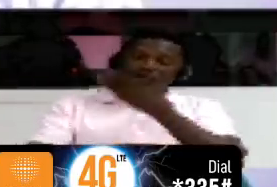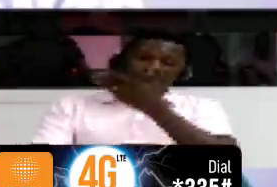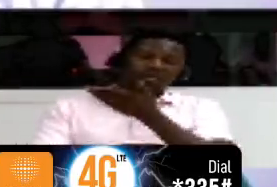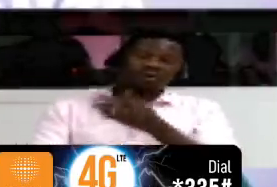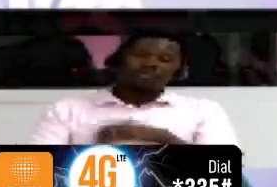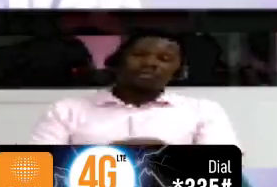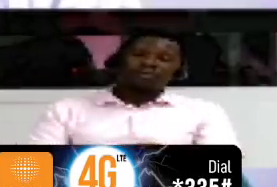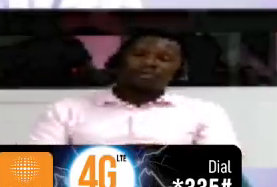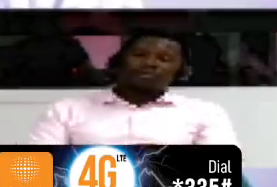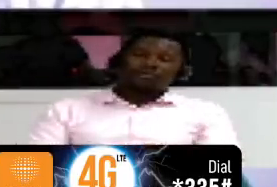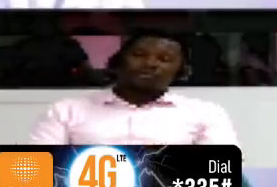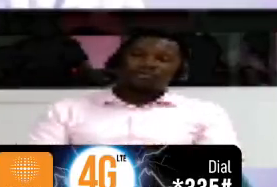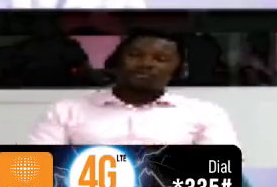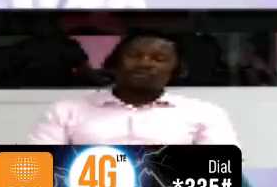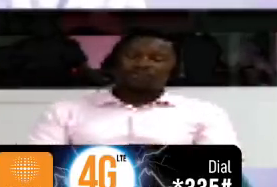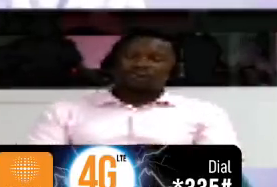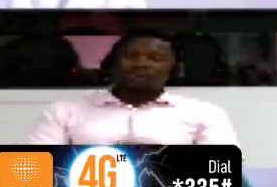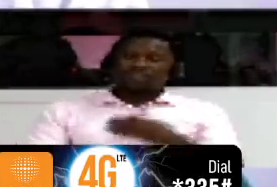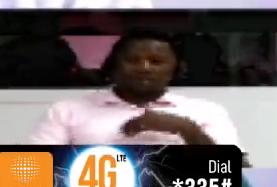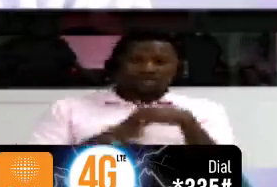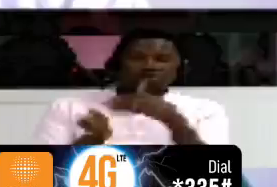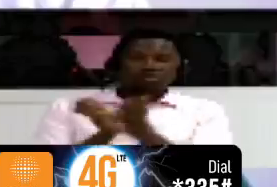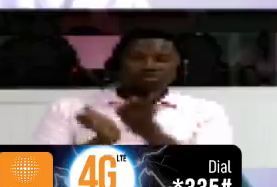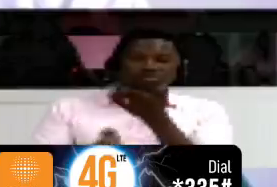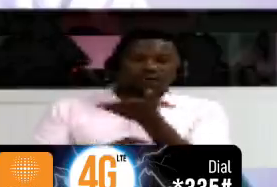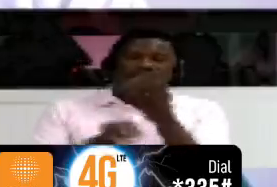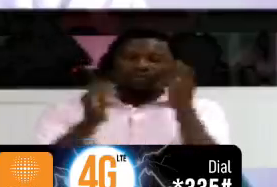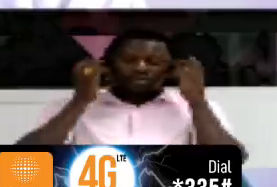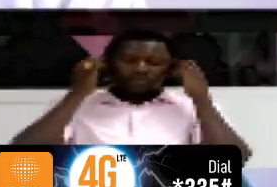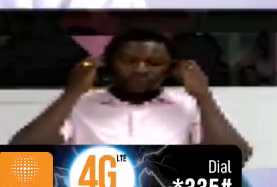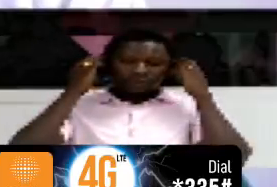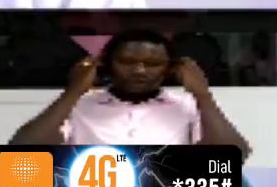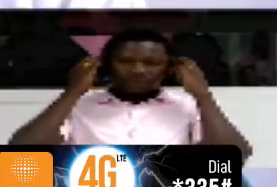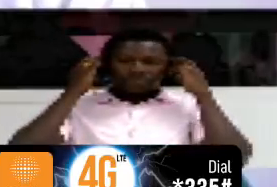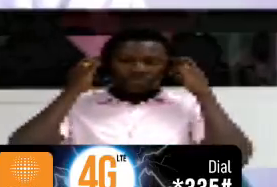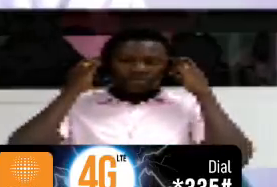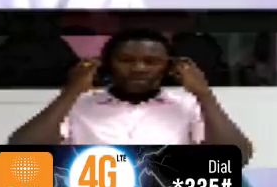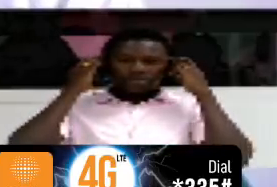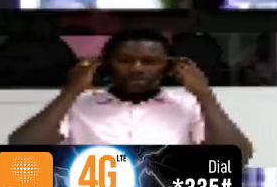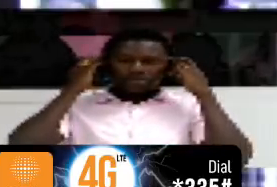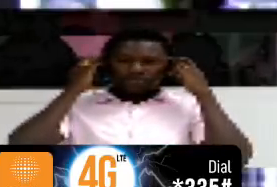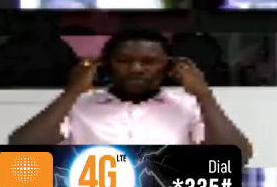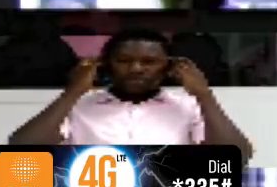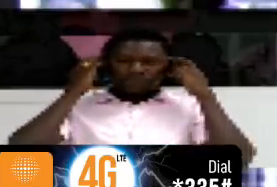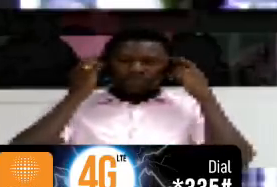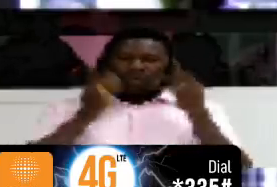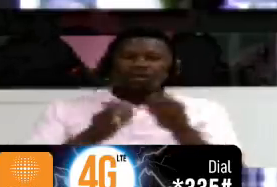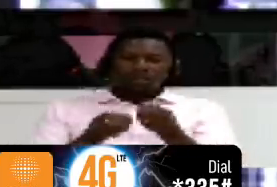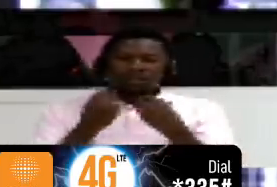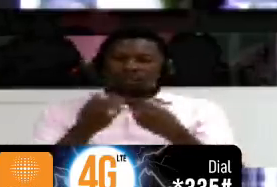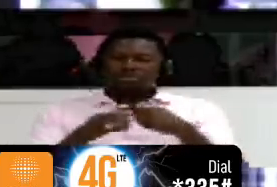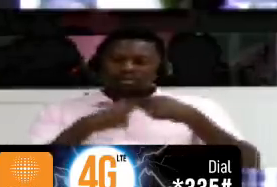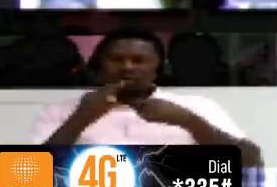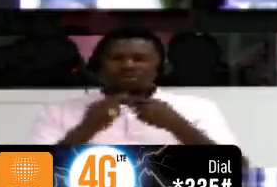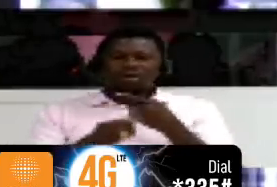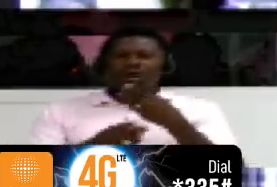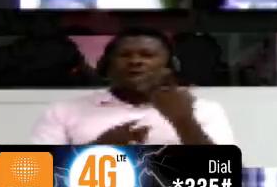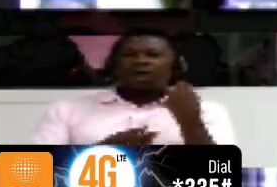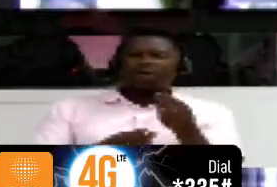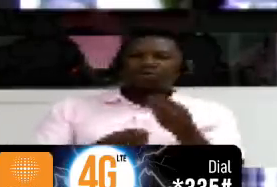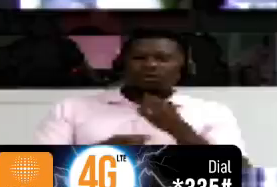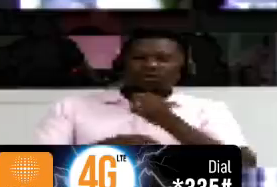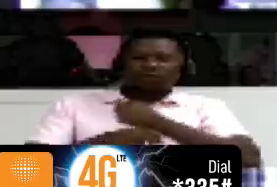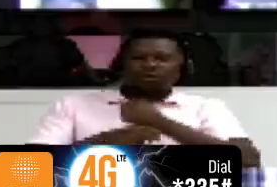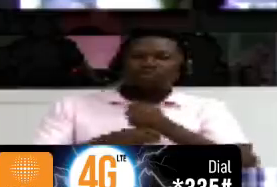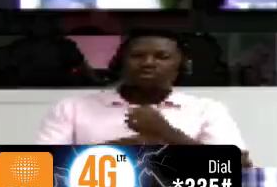so that is that component of it. So tell us a bit about how it was set up. Tell us about